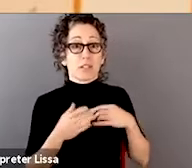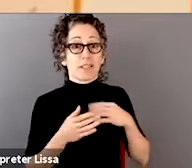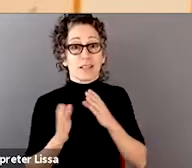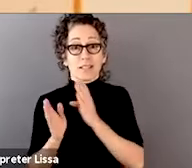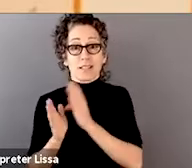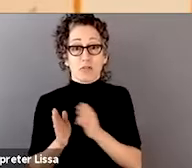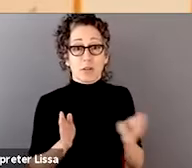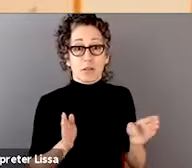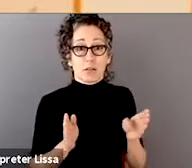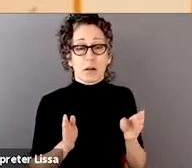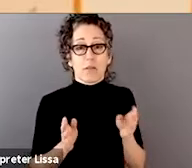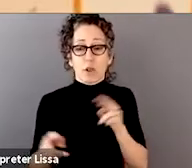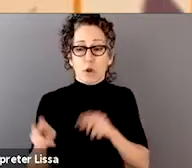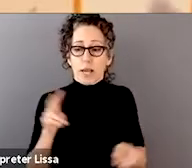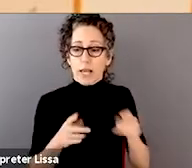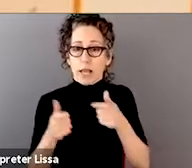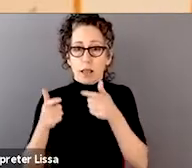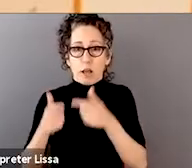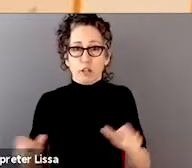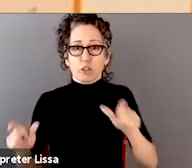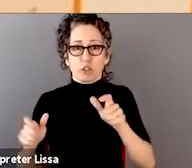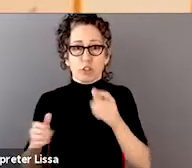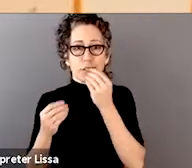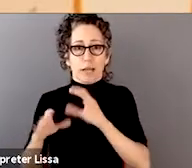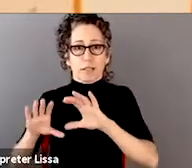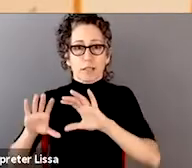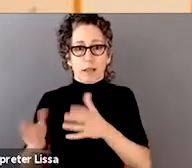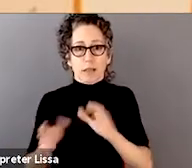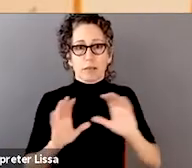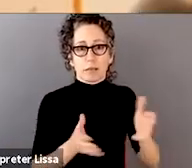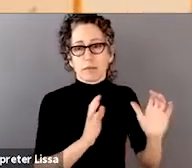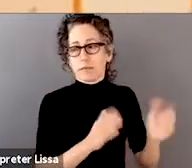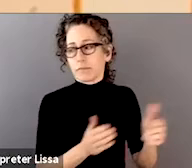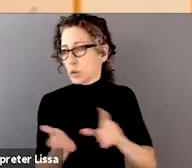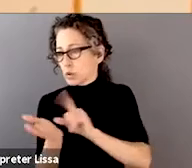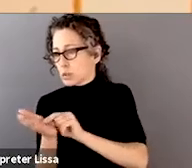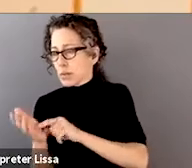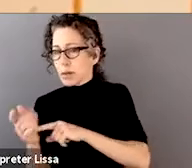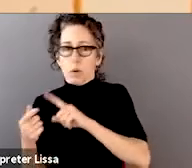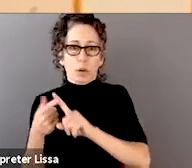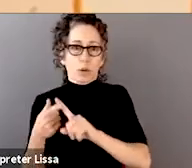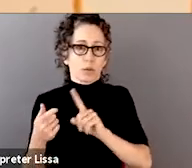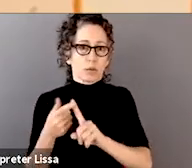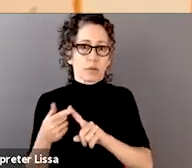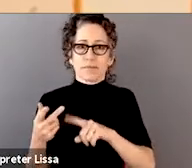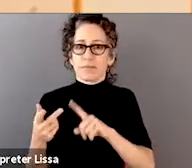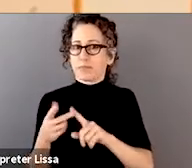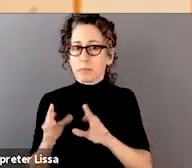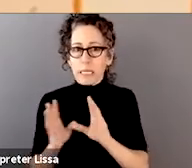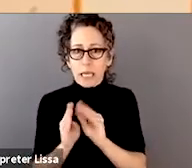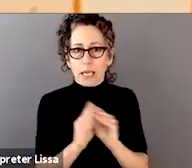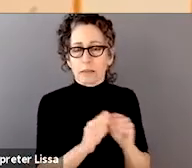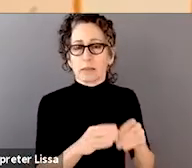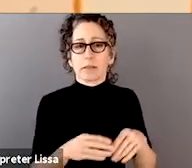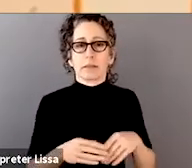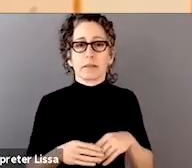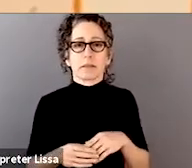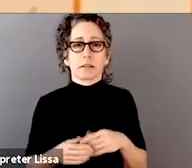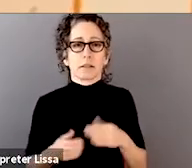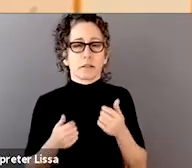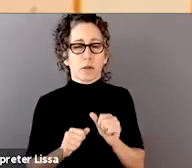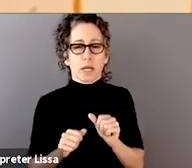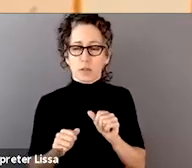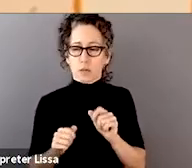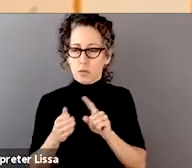the big data sets of the 19th century, sets of newspapers, meeting minutes, things like this, and trying to look